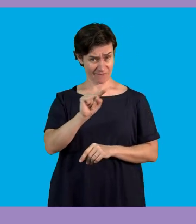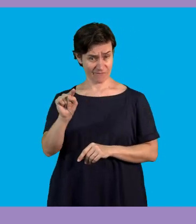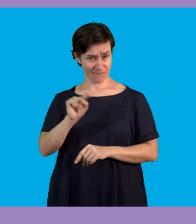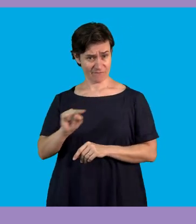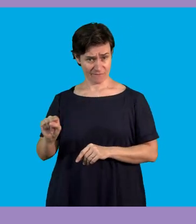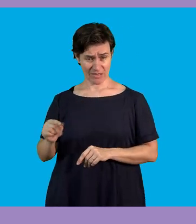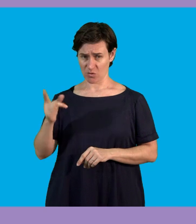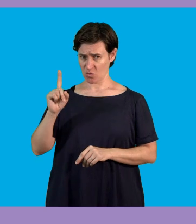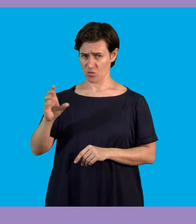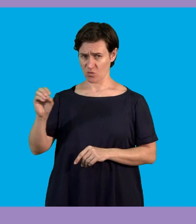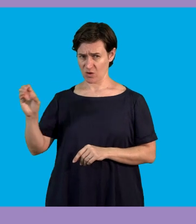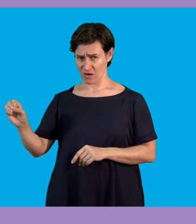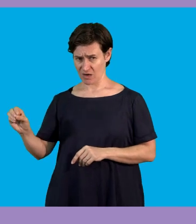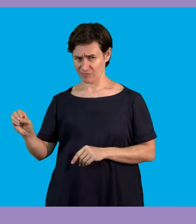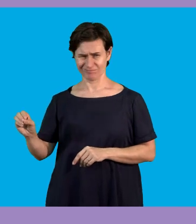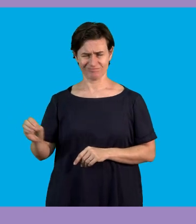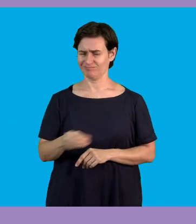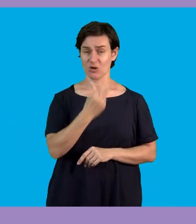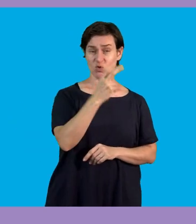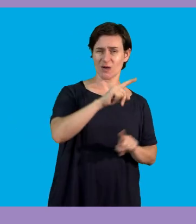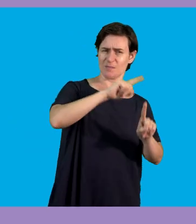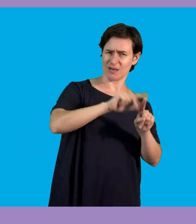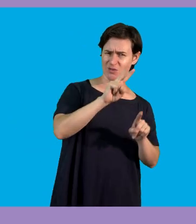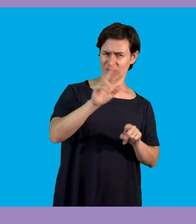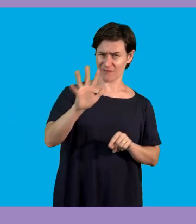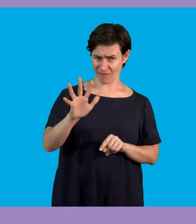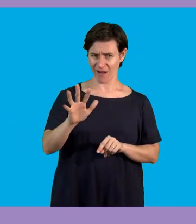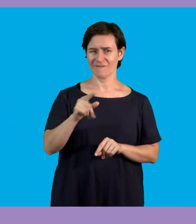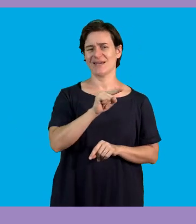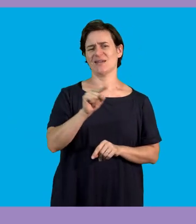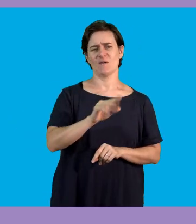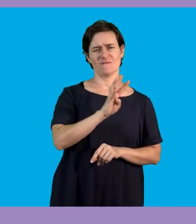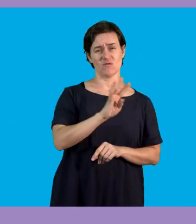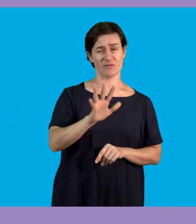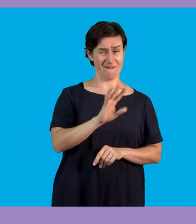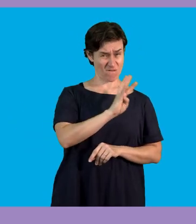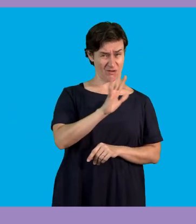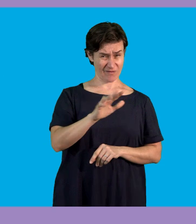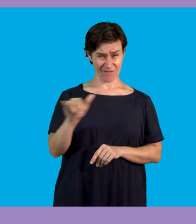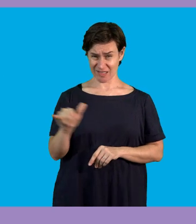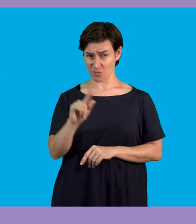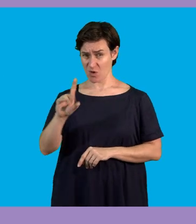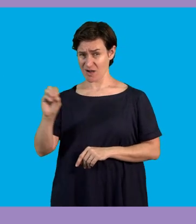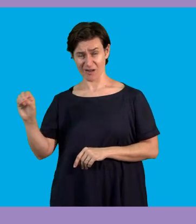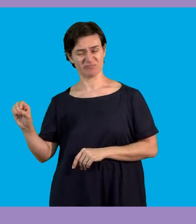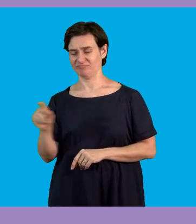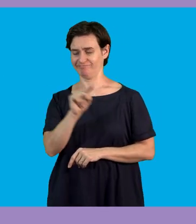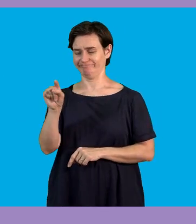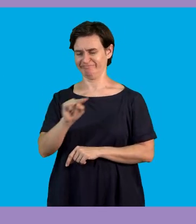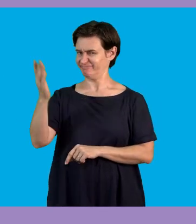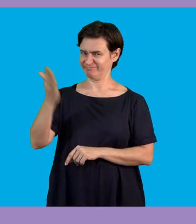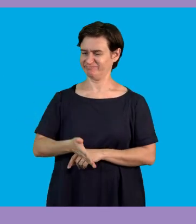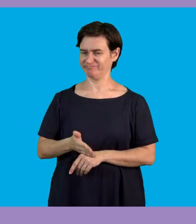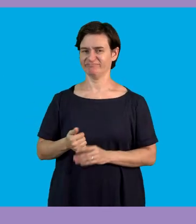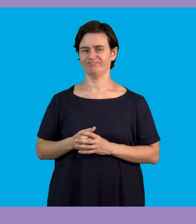and 25 is 45, and that is not equals to 100. All